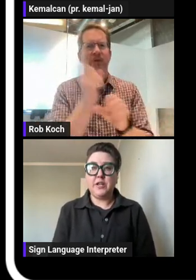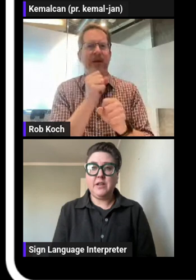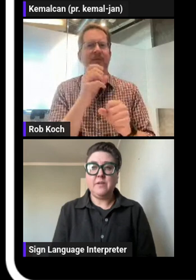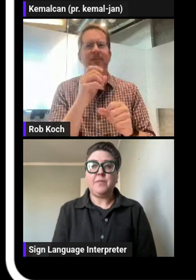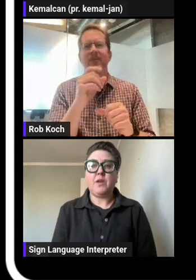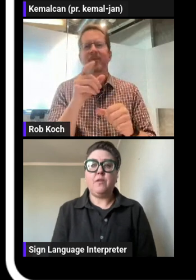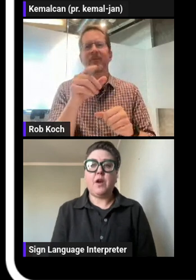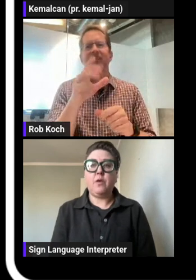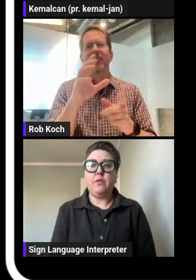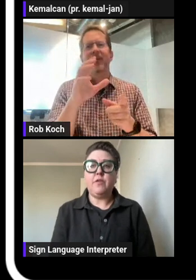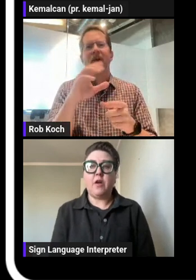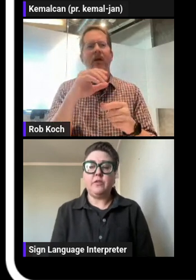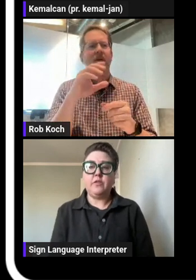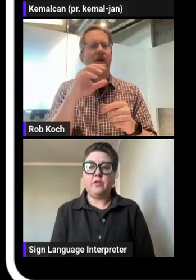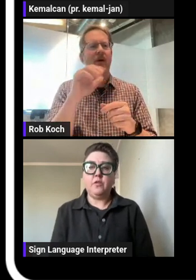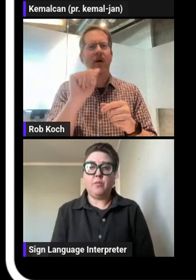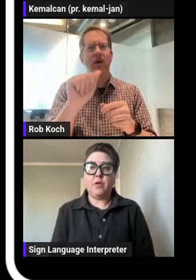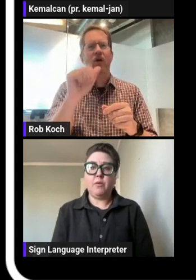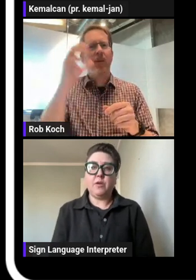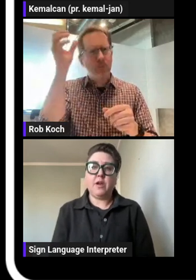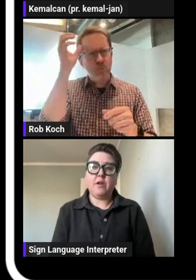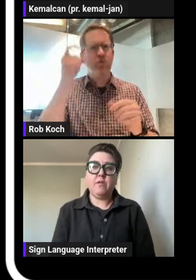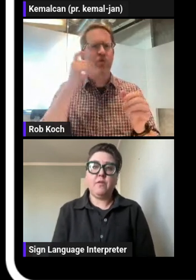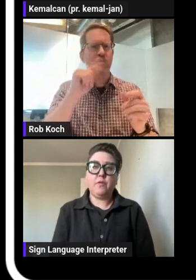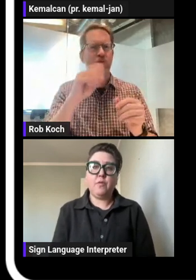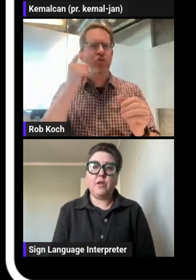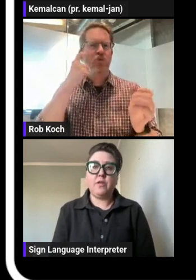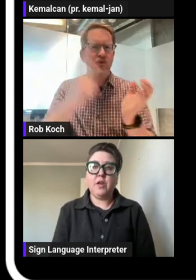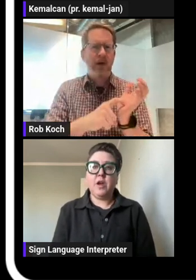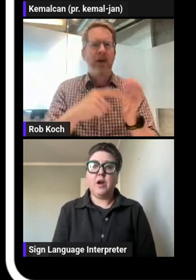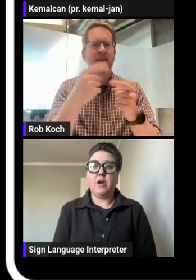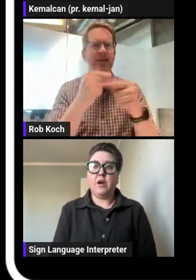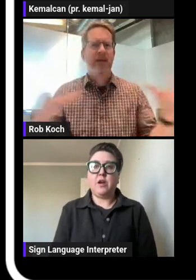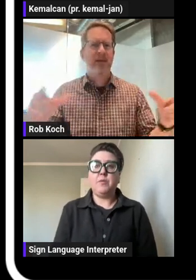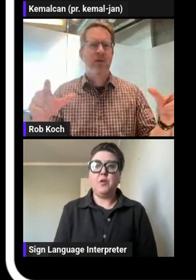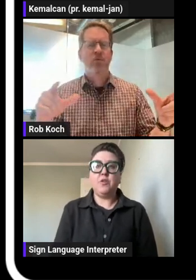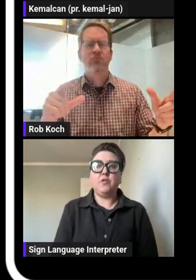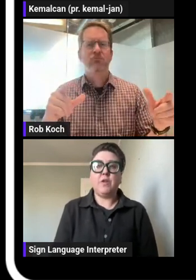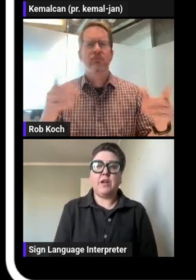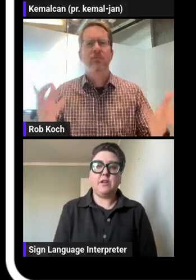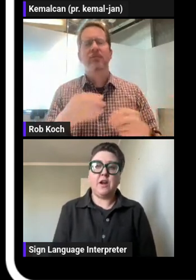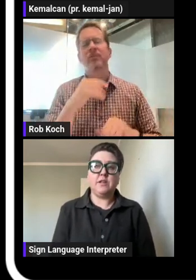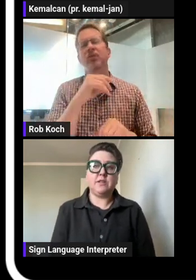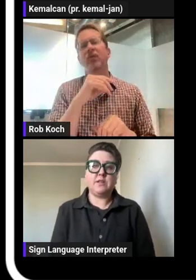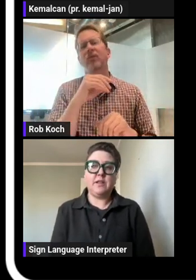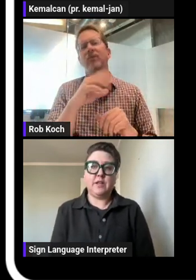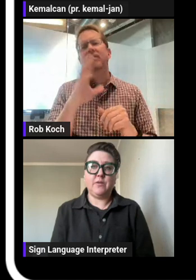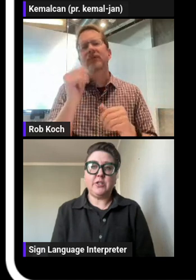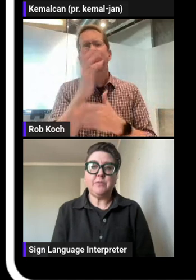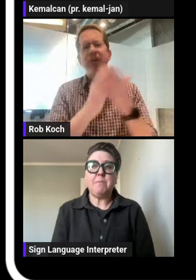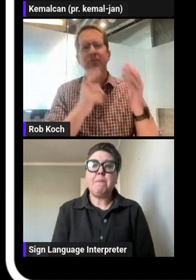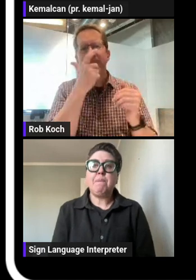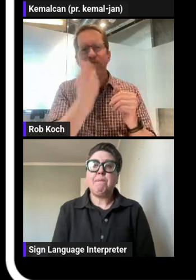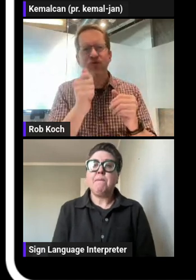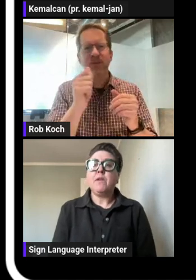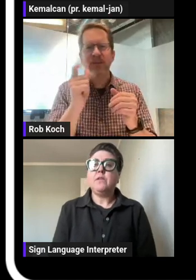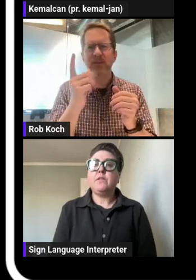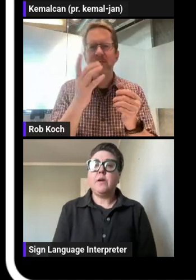of our journey of how we've gotten to the point where we have with computer to recognize sign